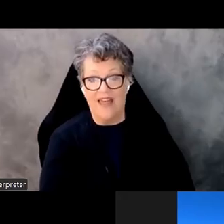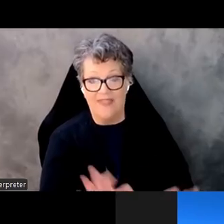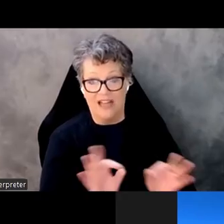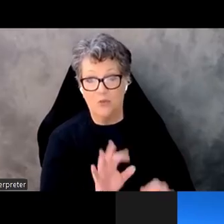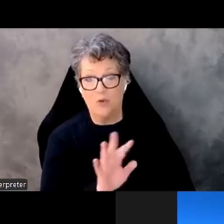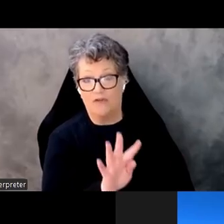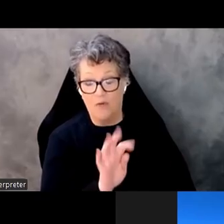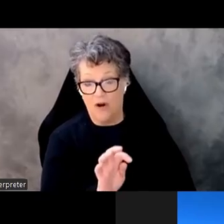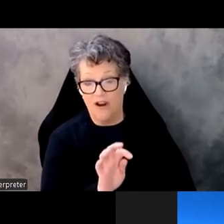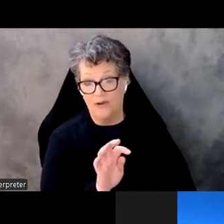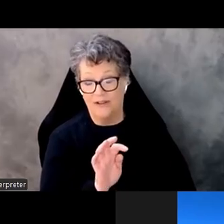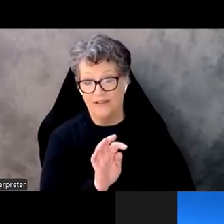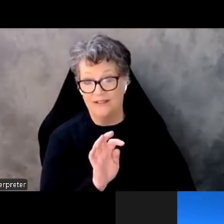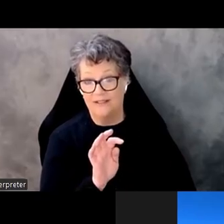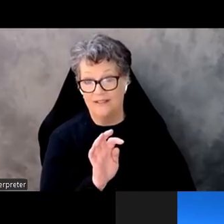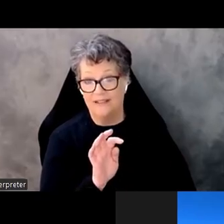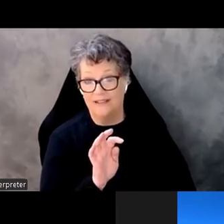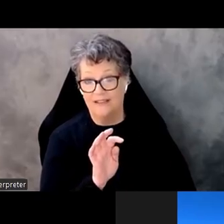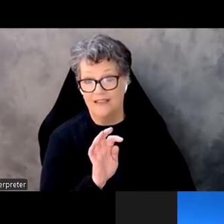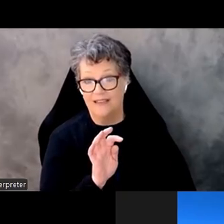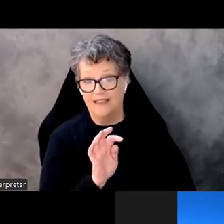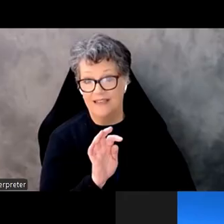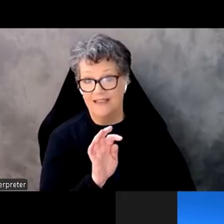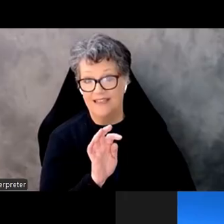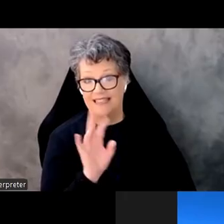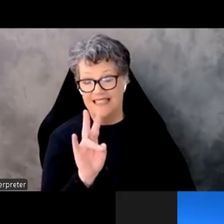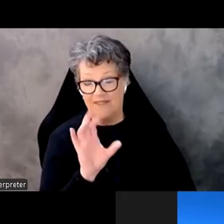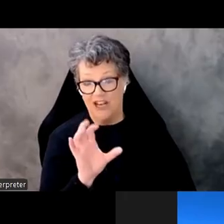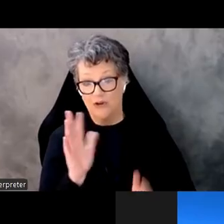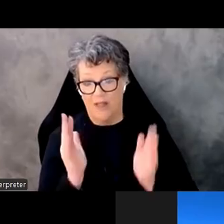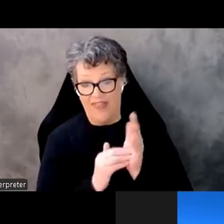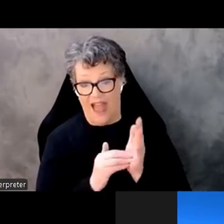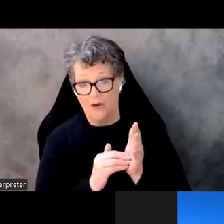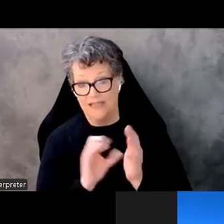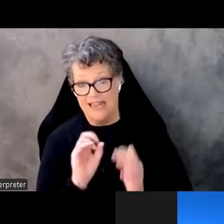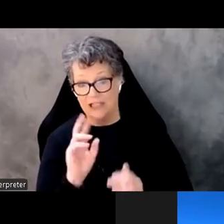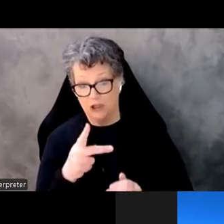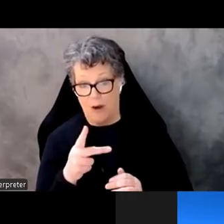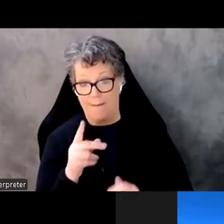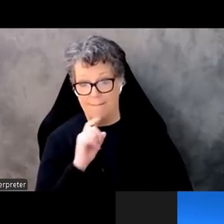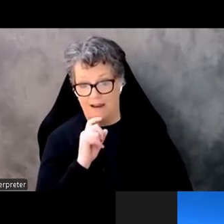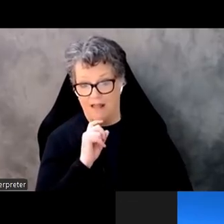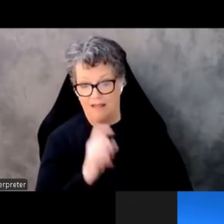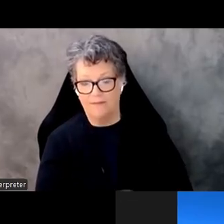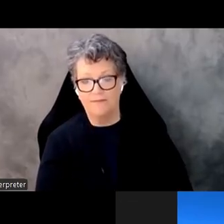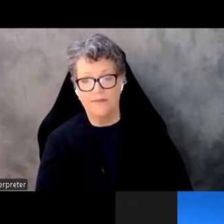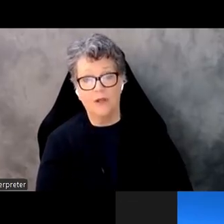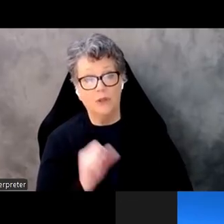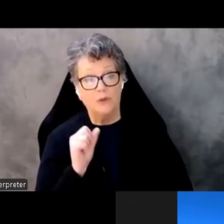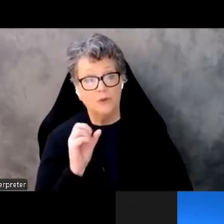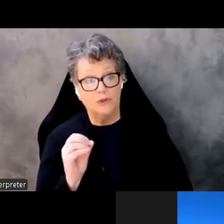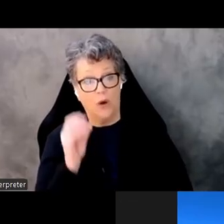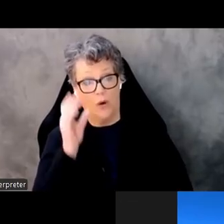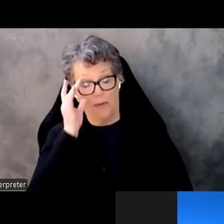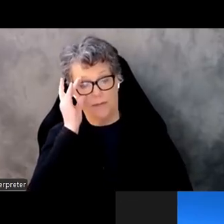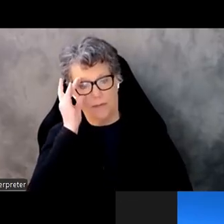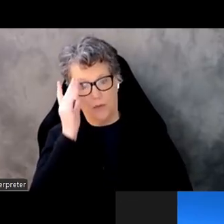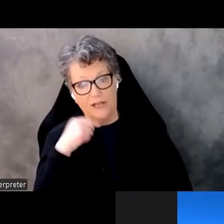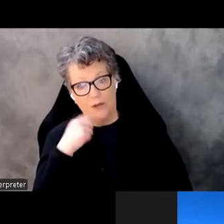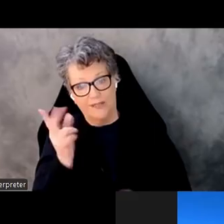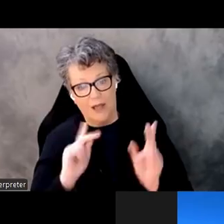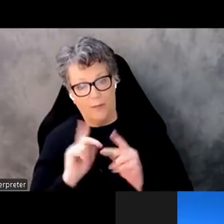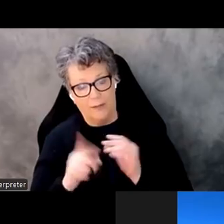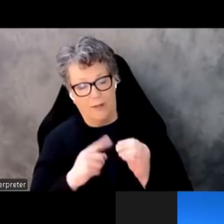400 to 700,000 as scrap. Mm-hmm. So, when you tell people